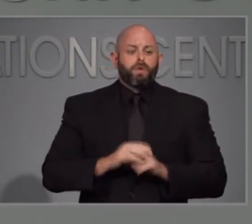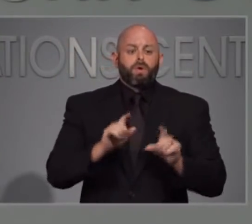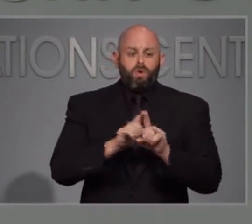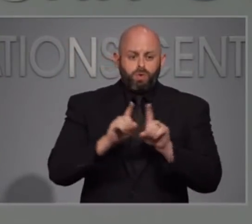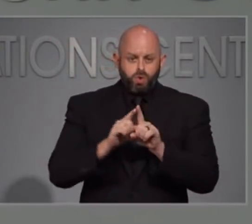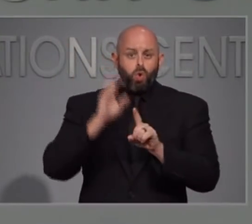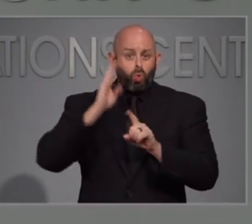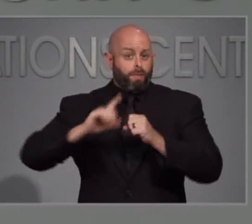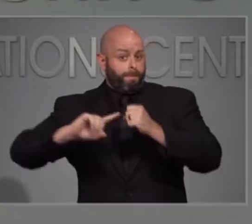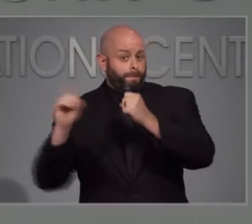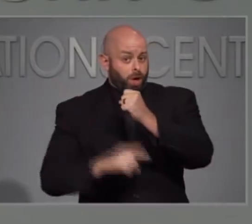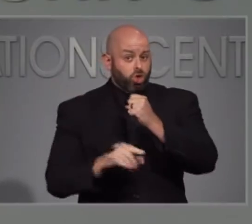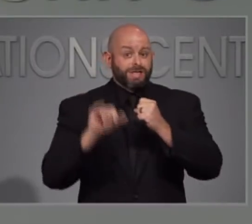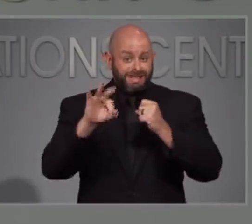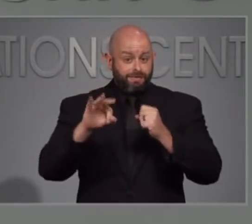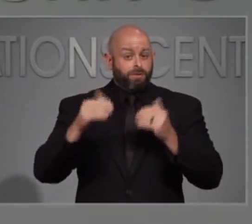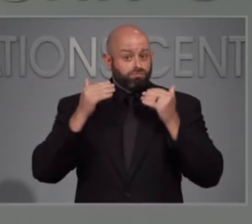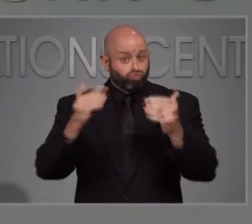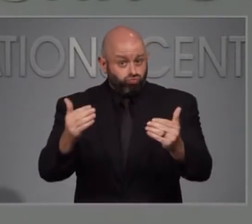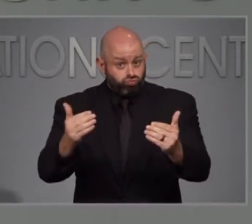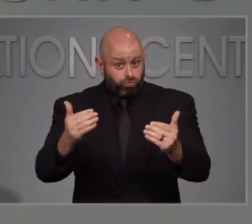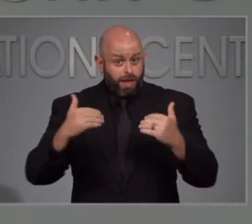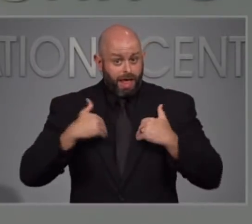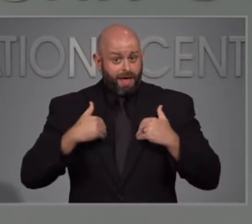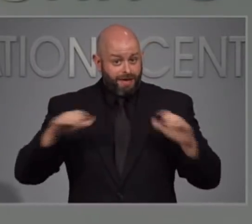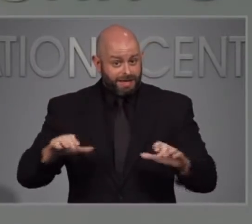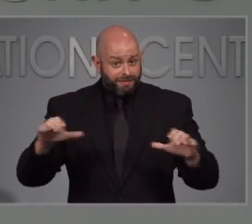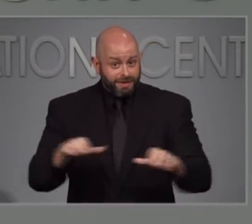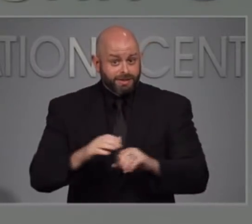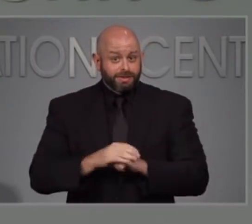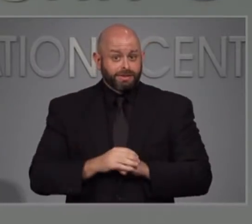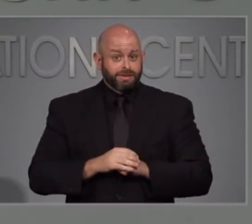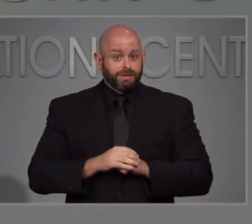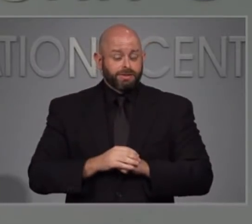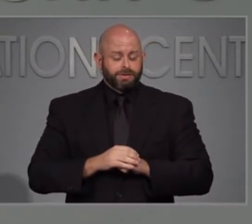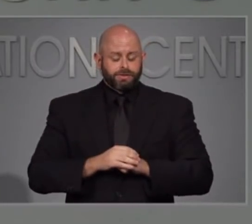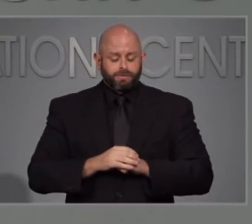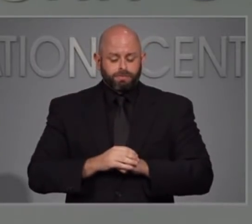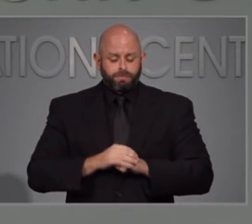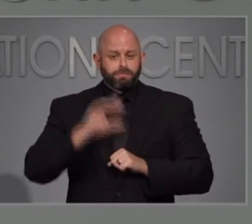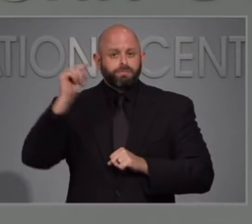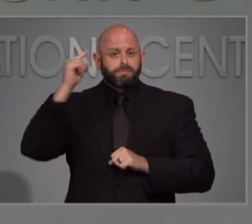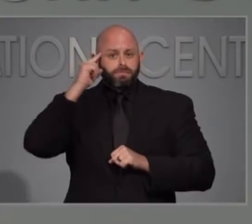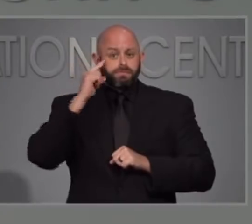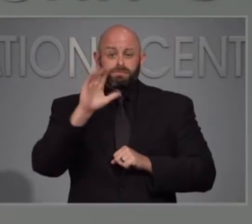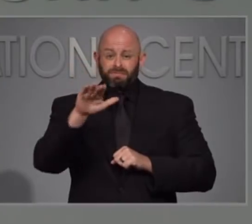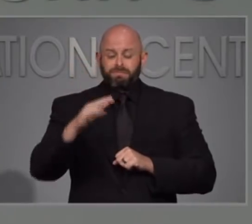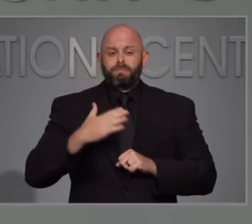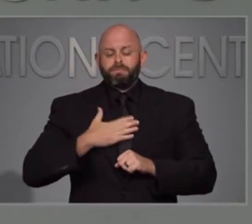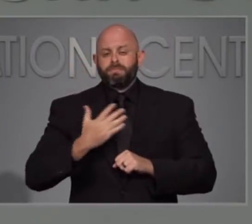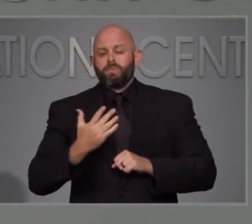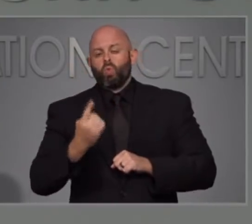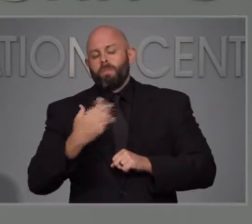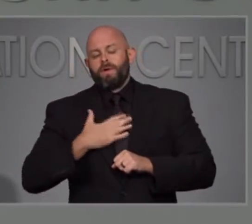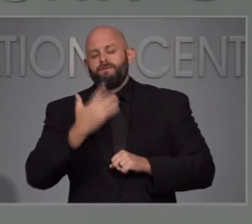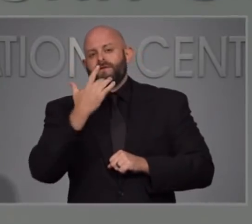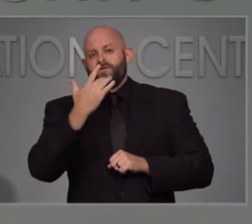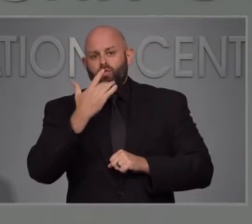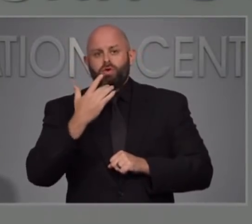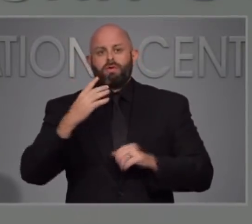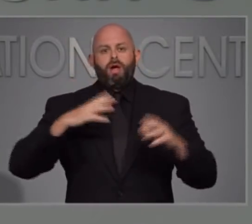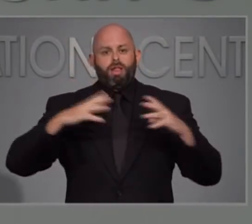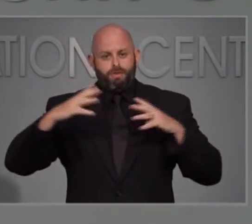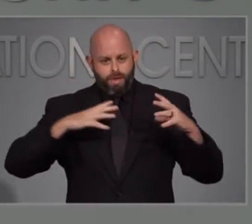Well, first, I love the 4th of July. It's one of my favorite holidays. My wife, Kristen, getting her into position to see